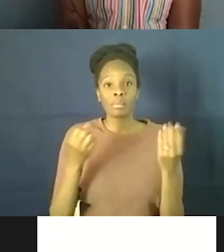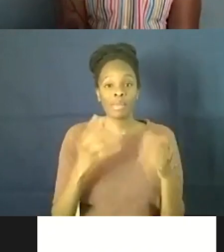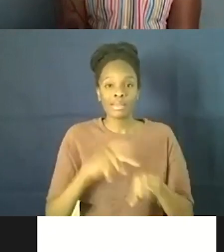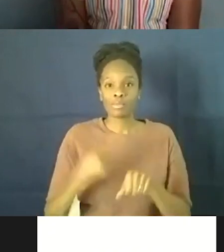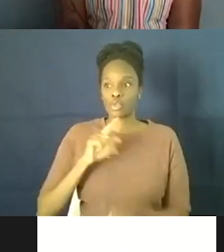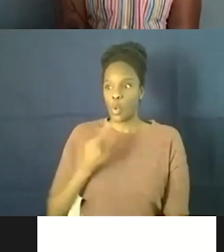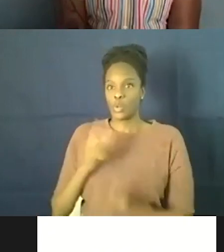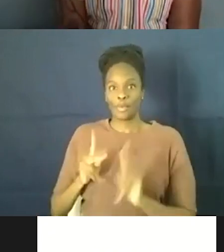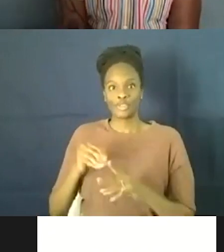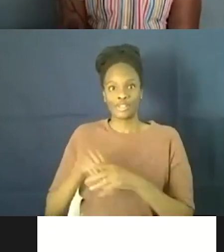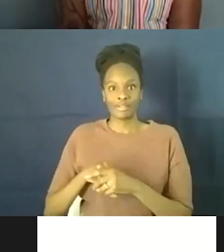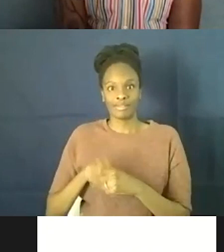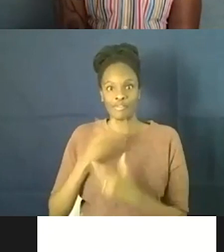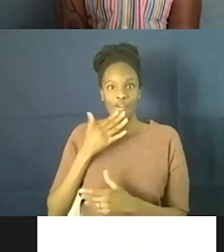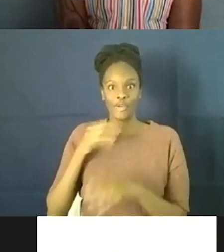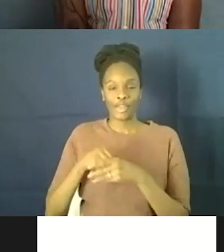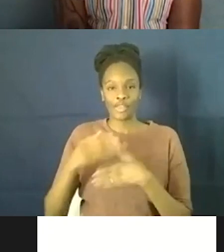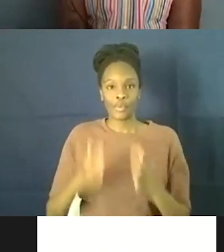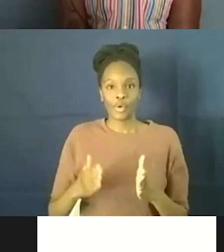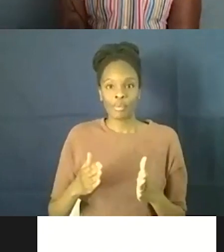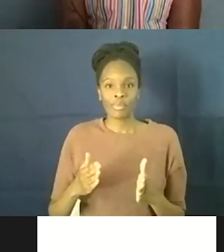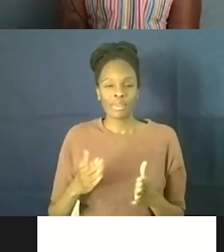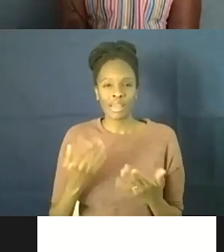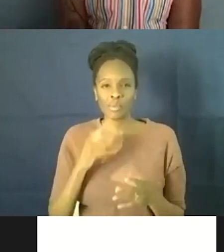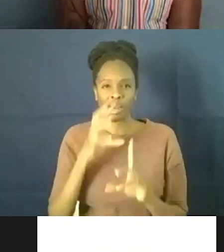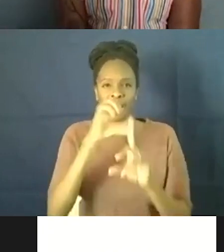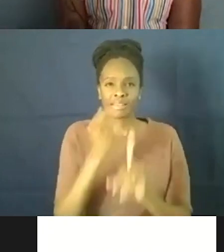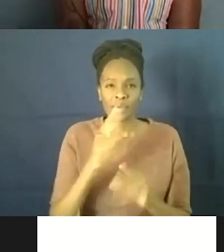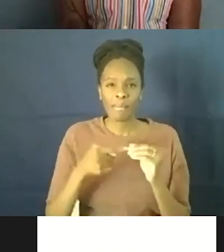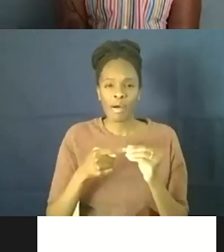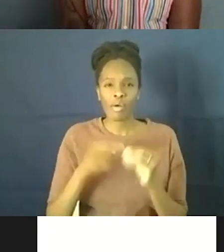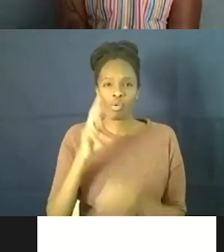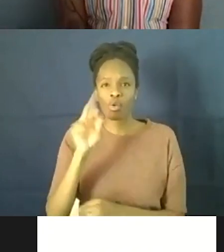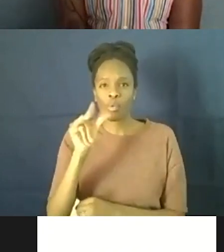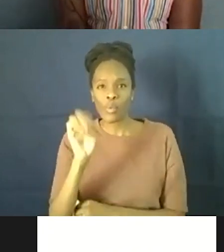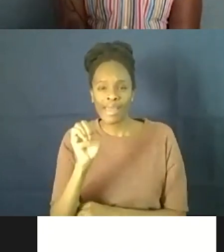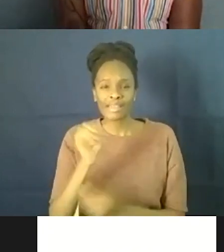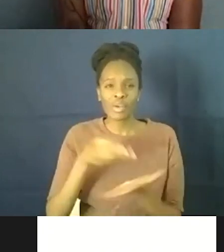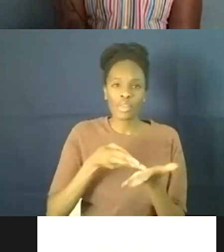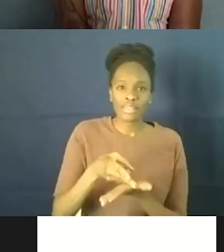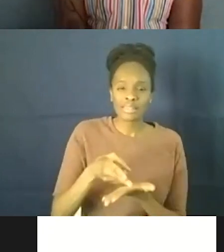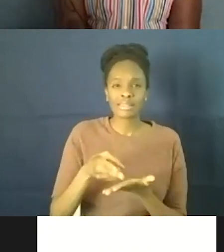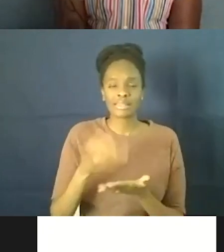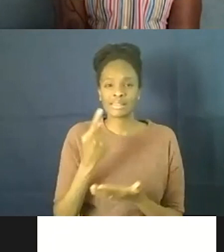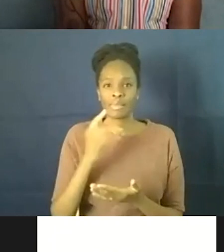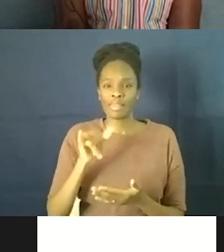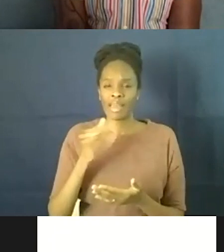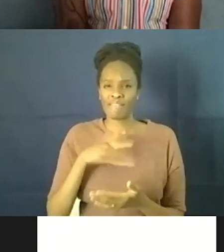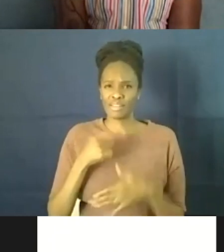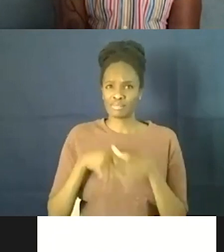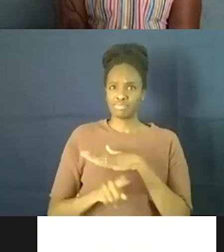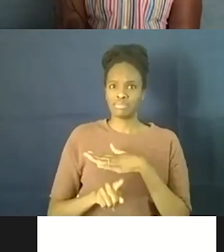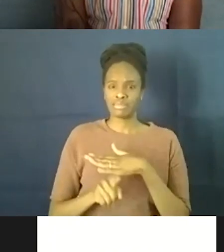and we'll pitch on something about race or authenticity or something that we might find cringeworthy or offensive, and then we'll